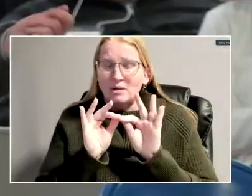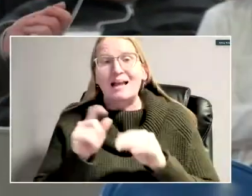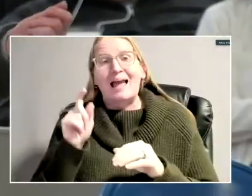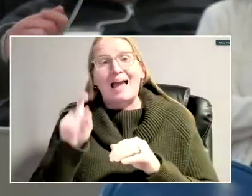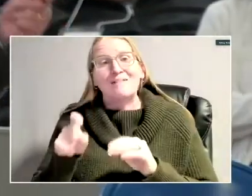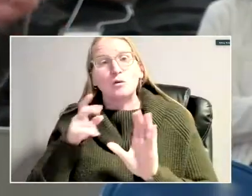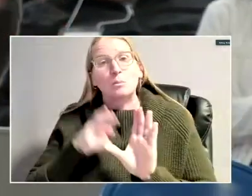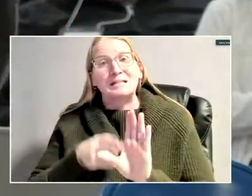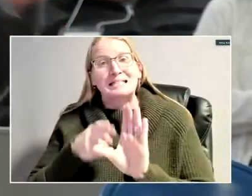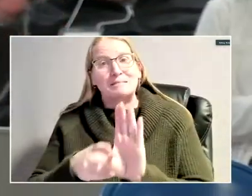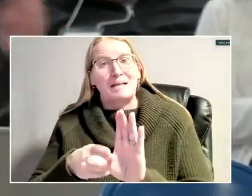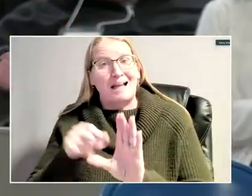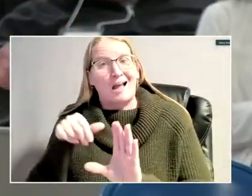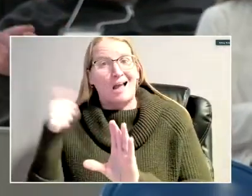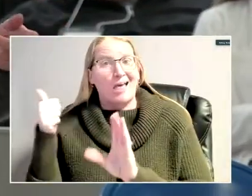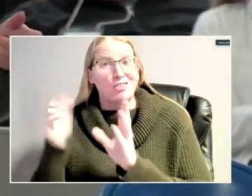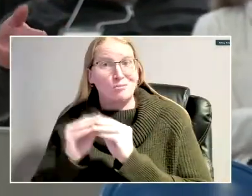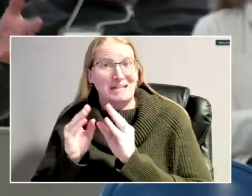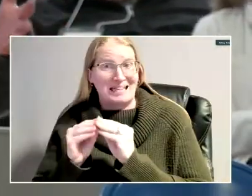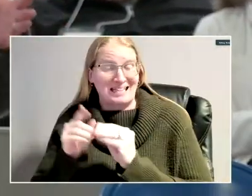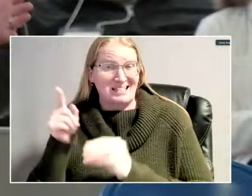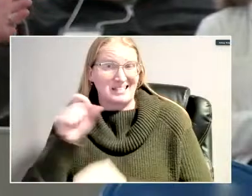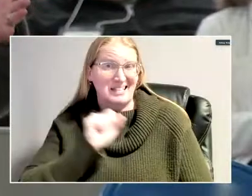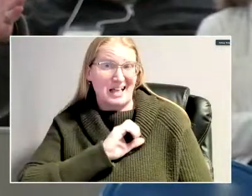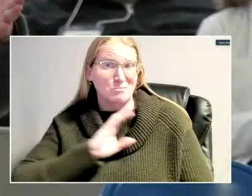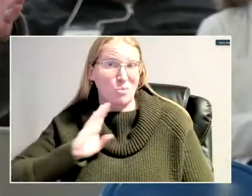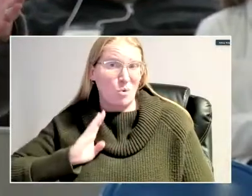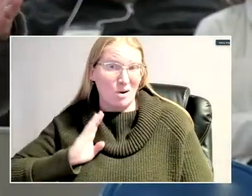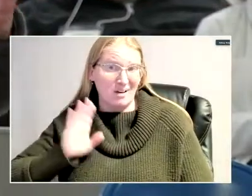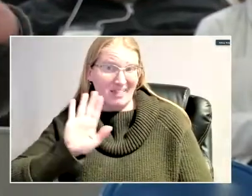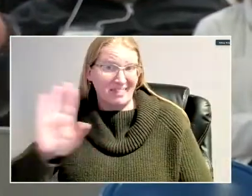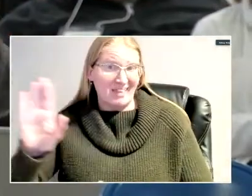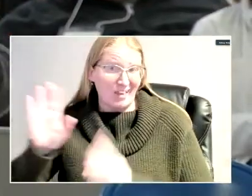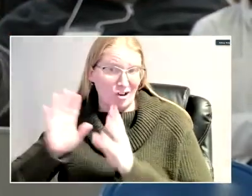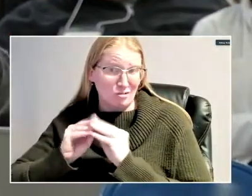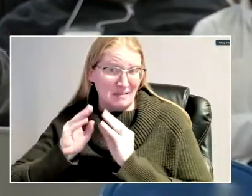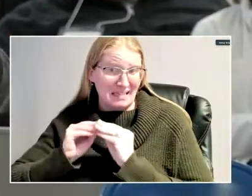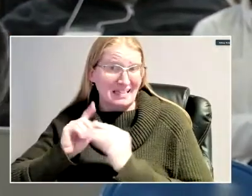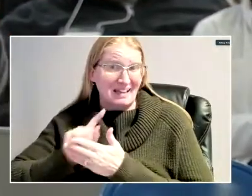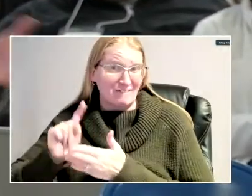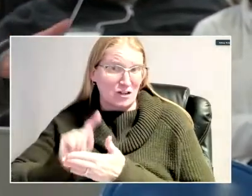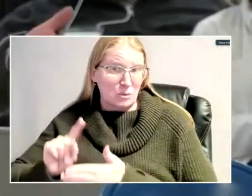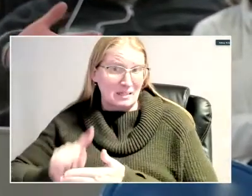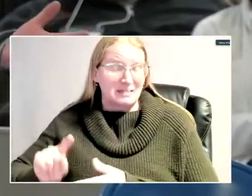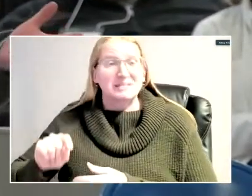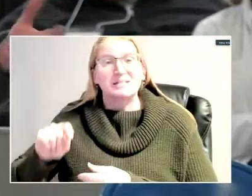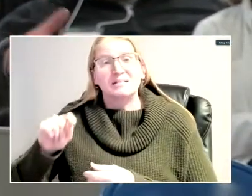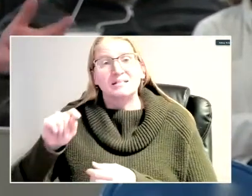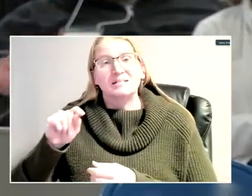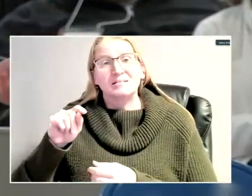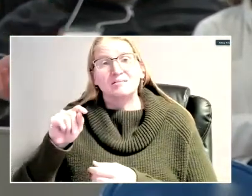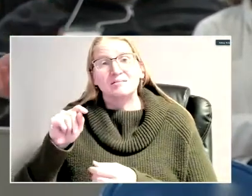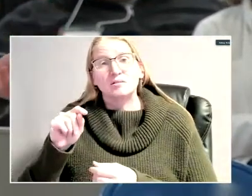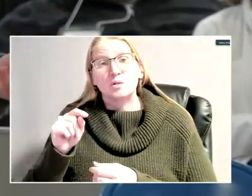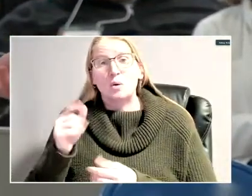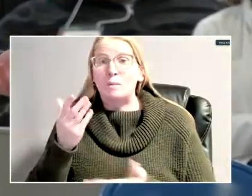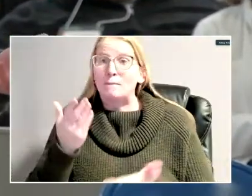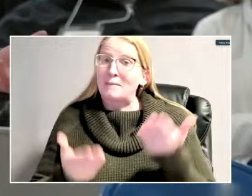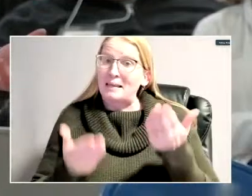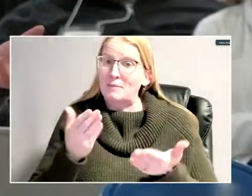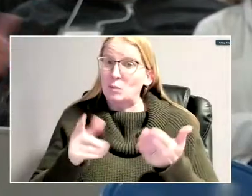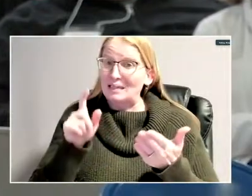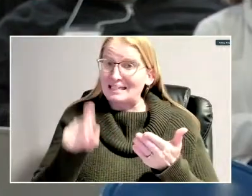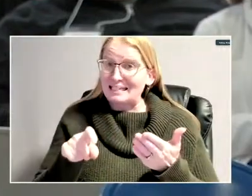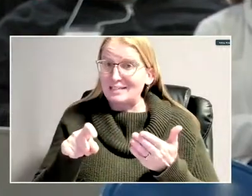other week at the select board and so I think you know maybe there's work to do in the